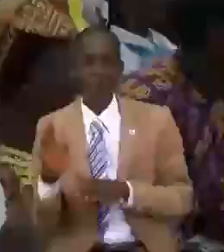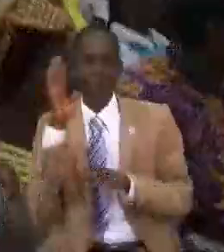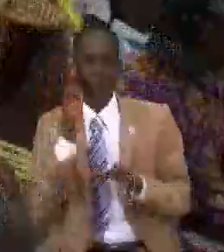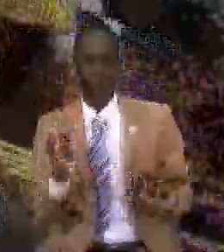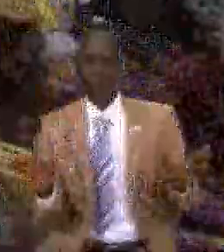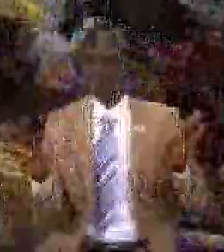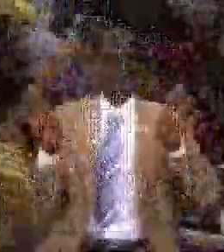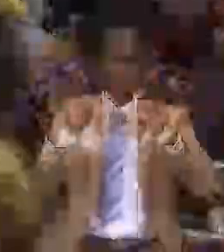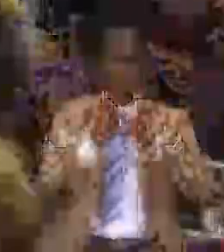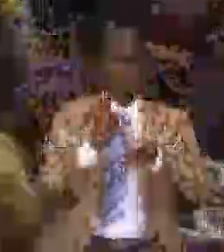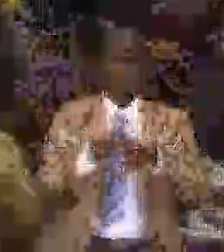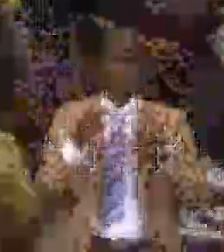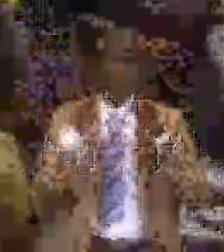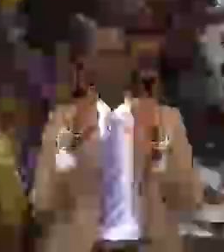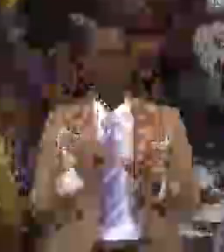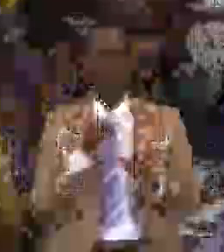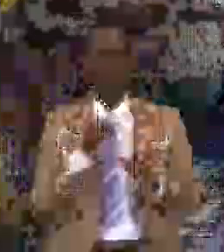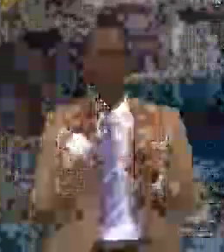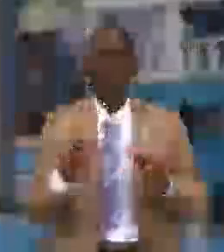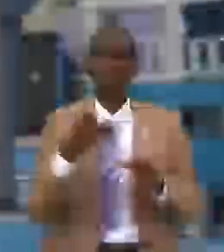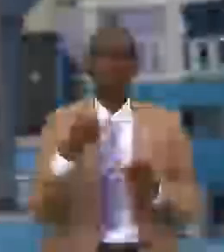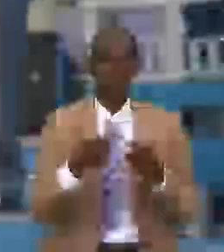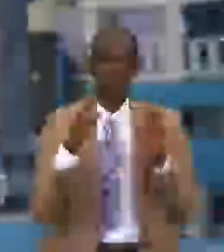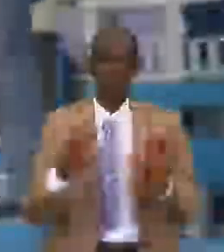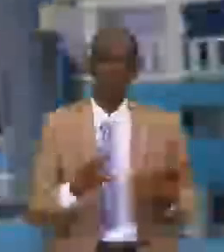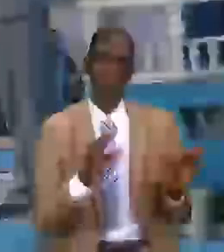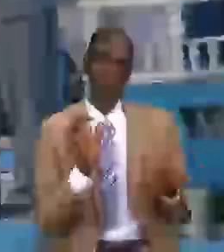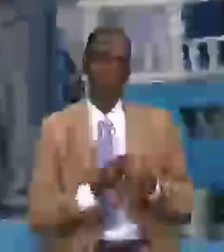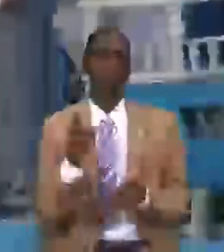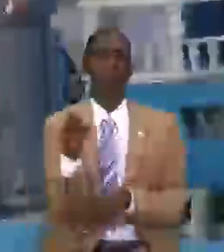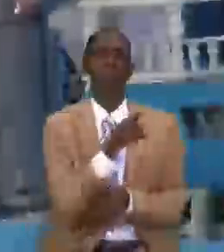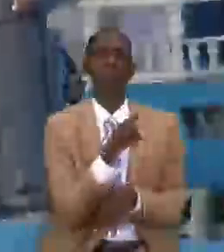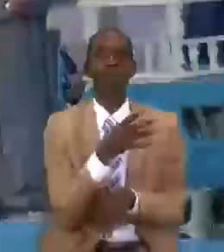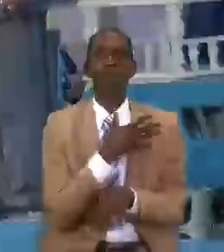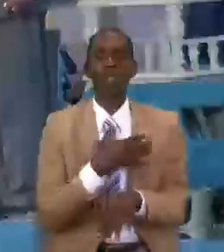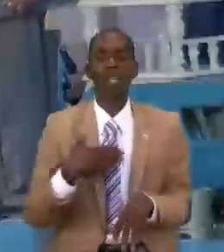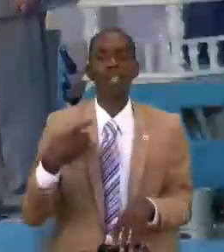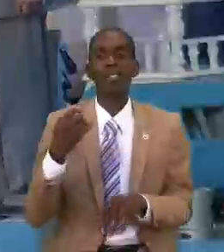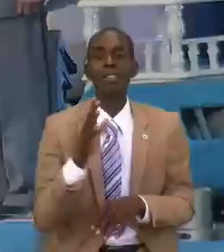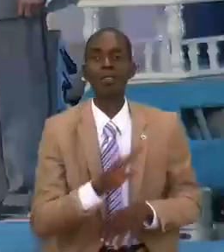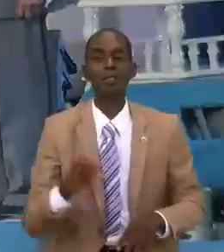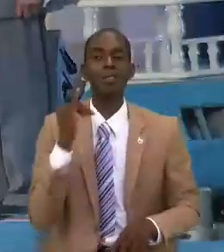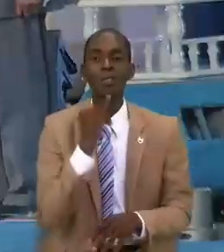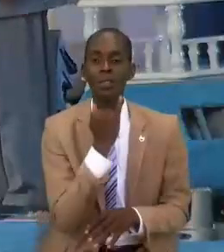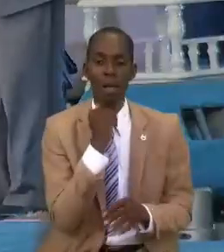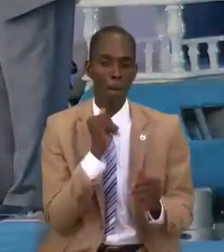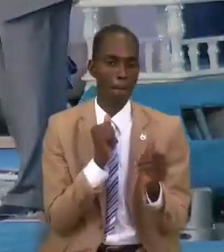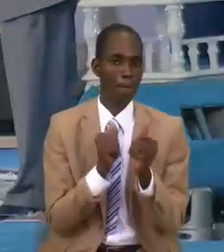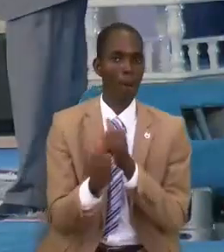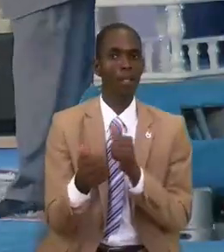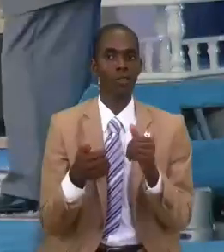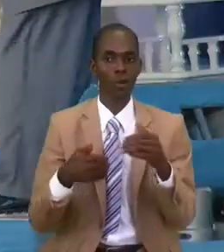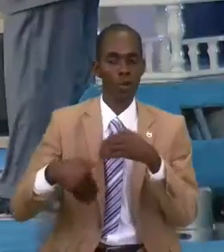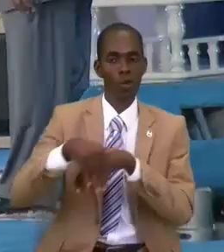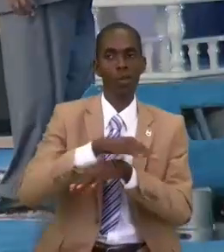so the children of Israel passed over and they were singing on the other side. And then